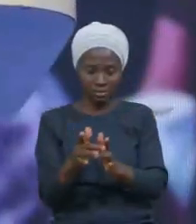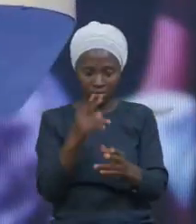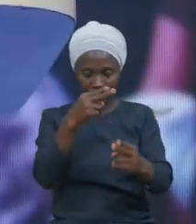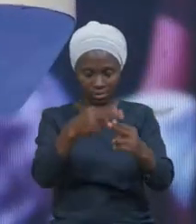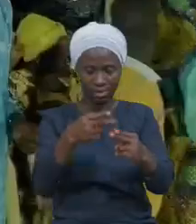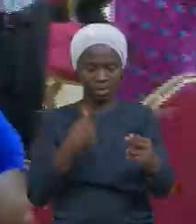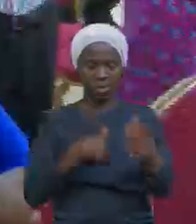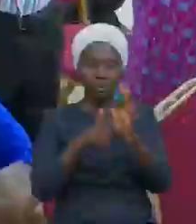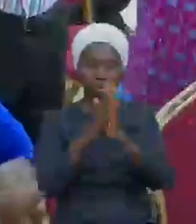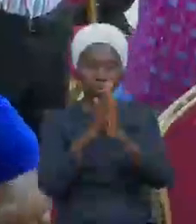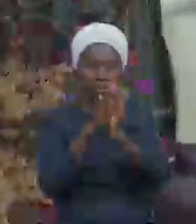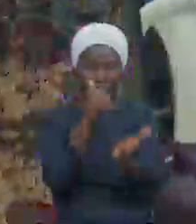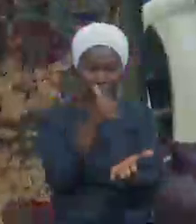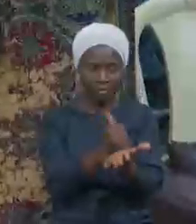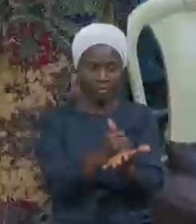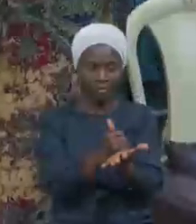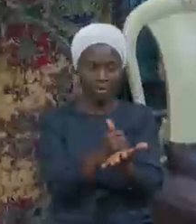name we pray.